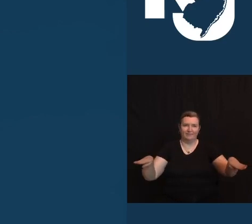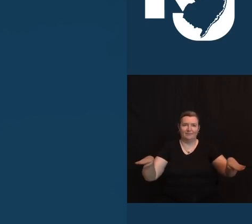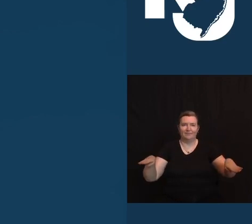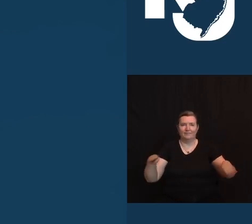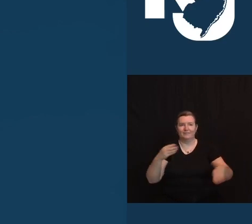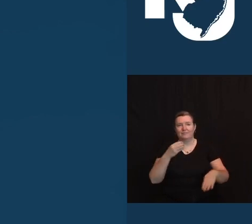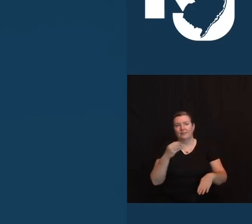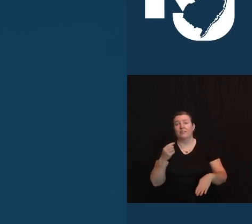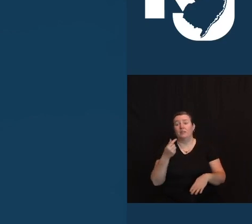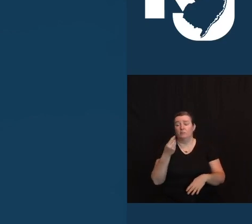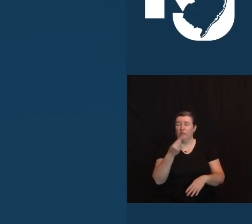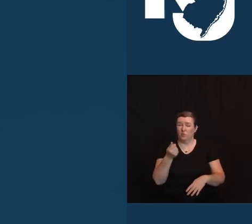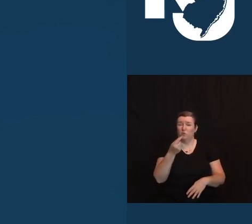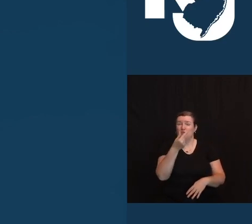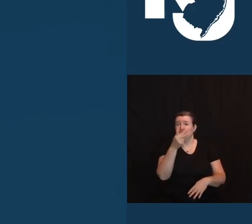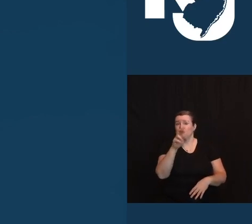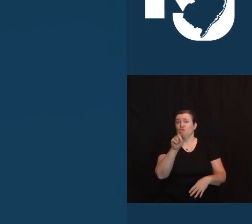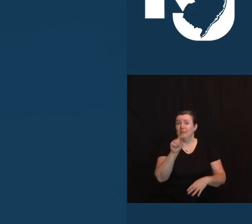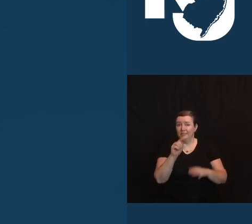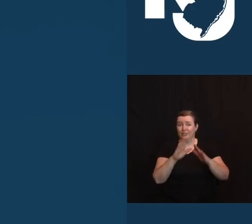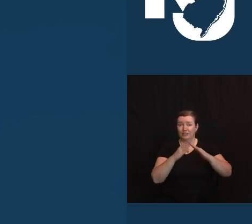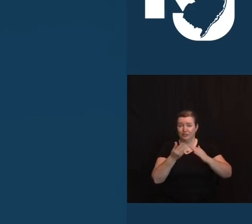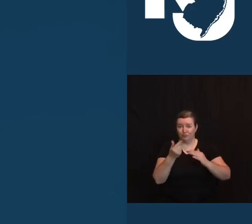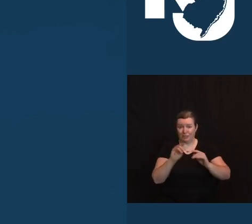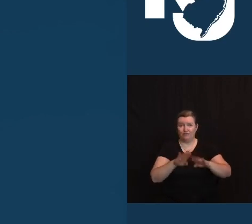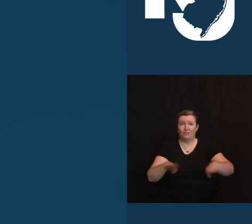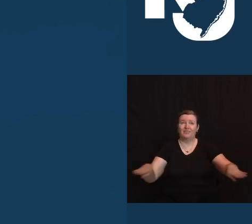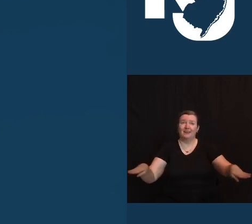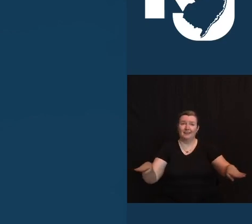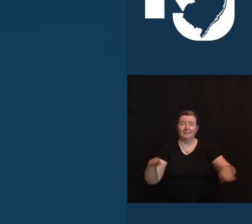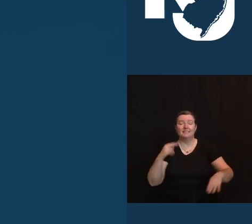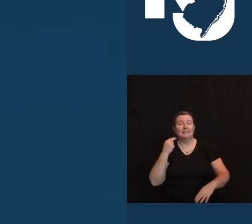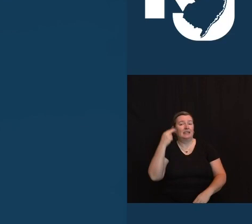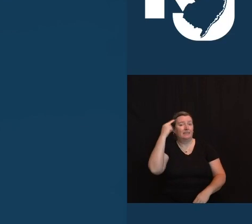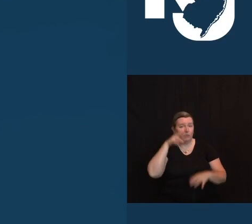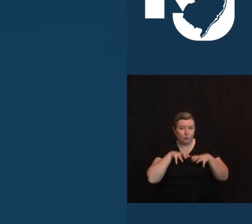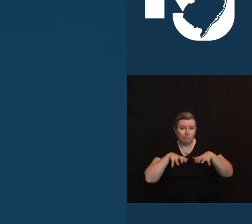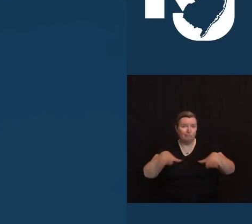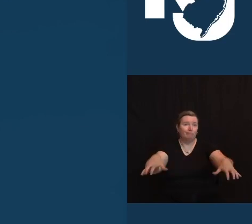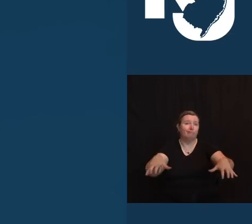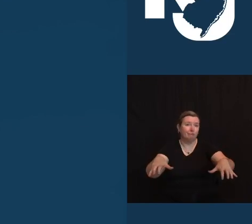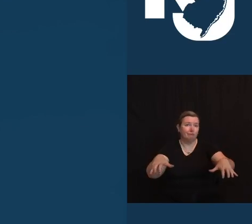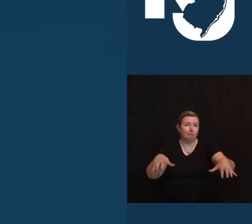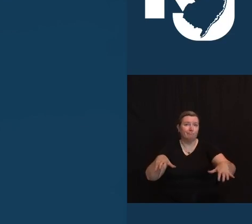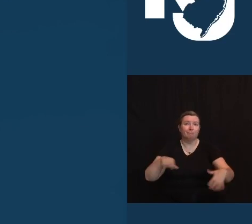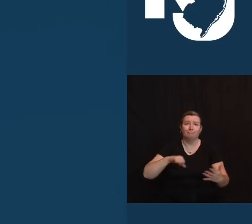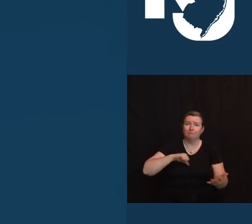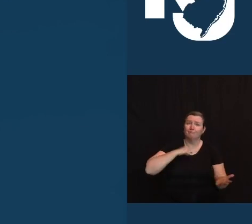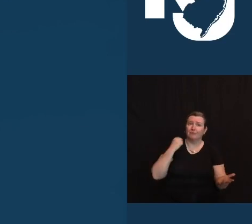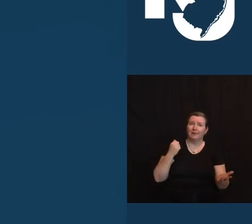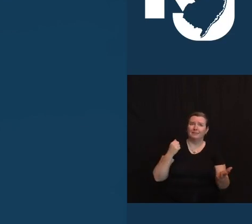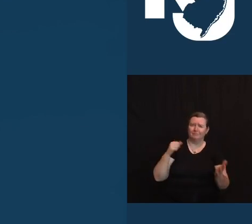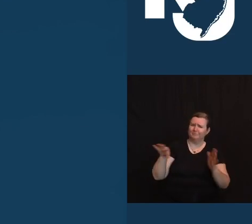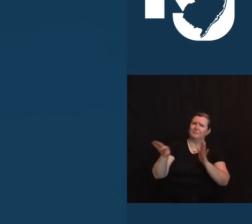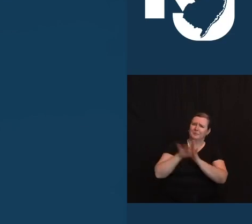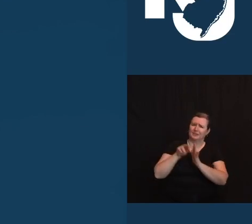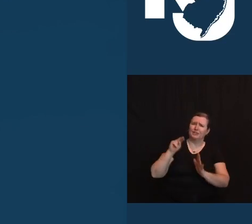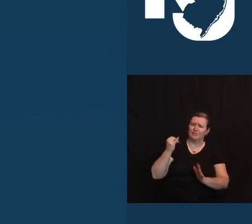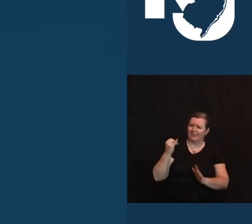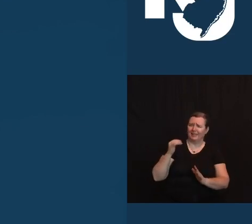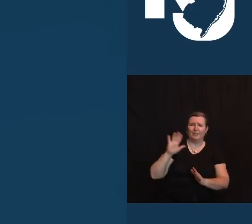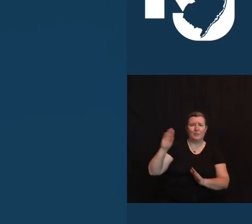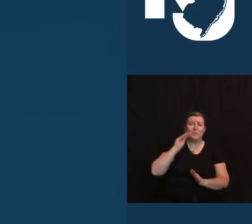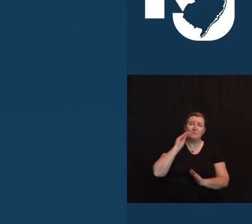and nephews. We are forever honored that Deborah called New Jersey her home, a true woman of valor. May her